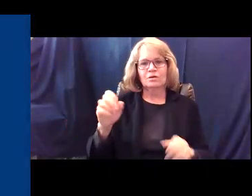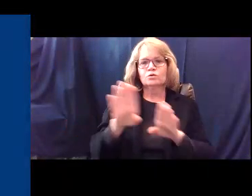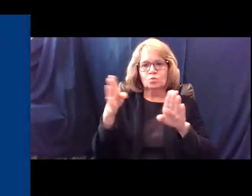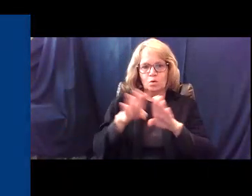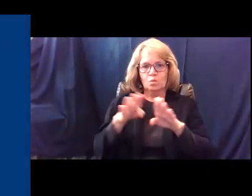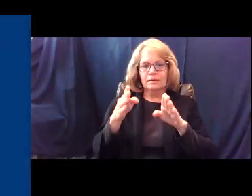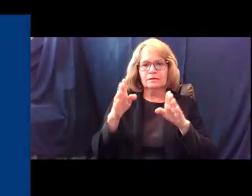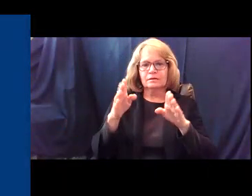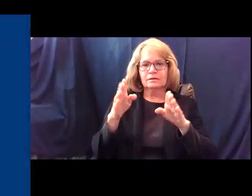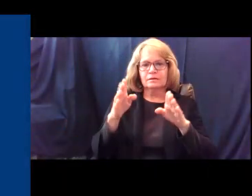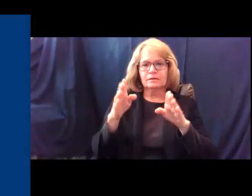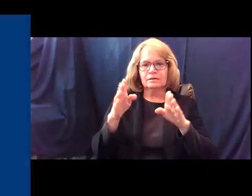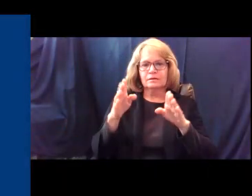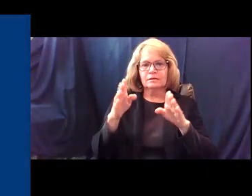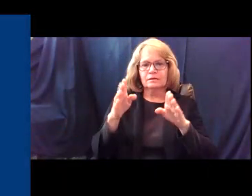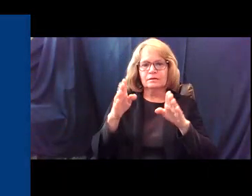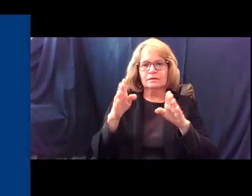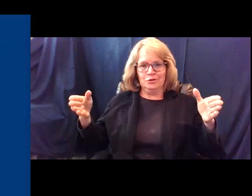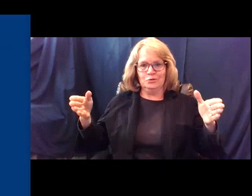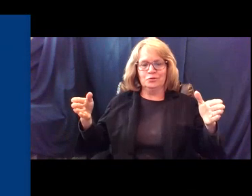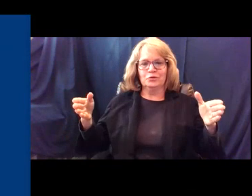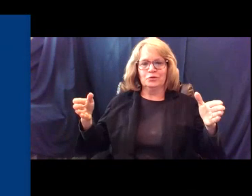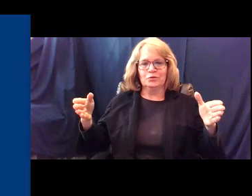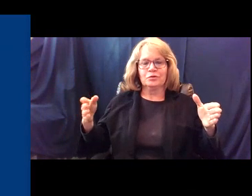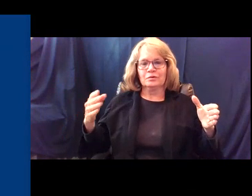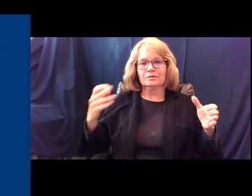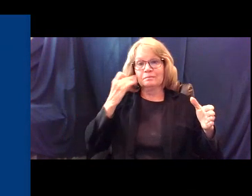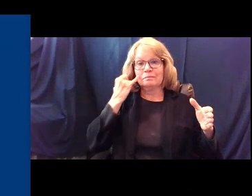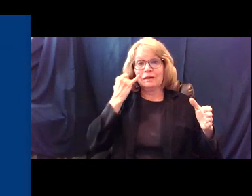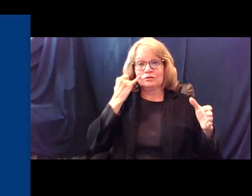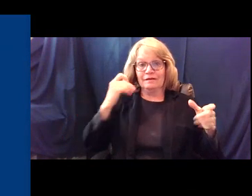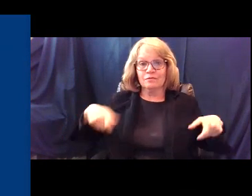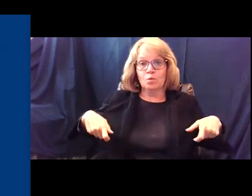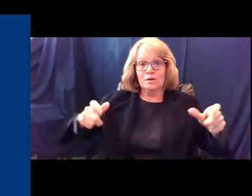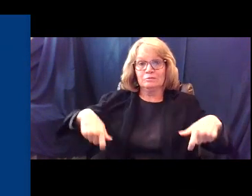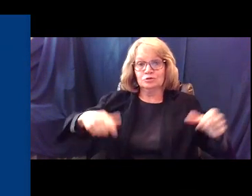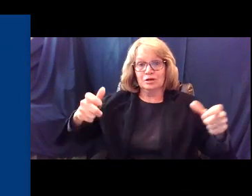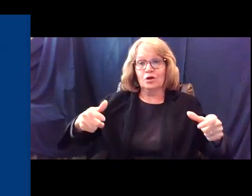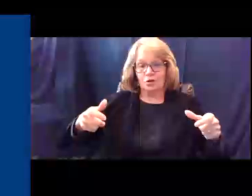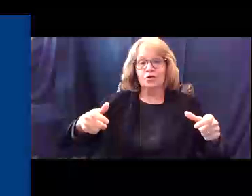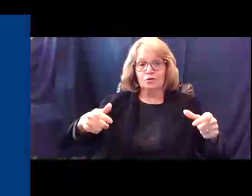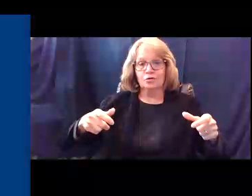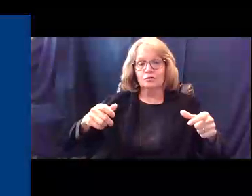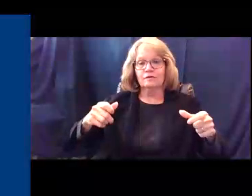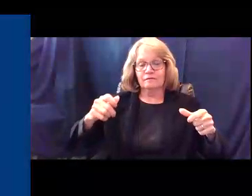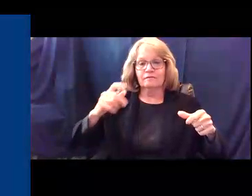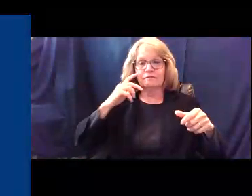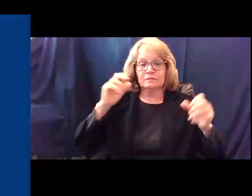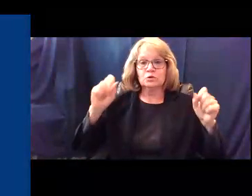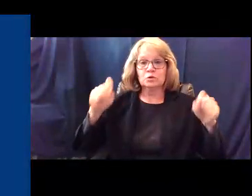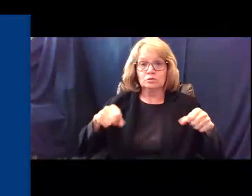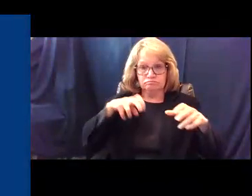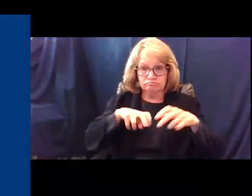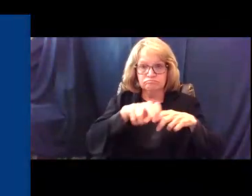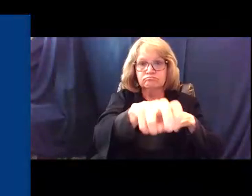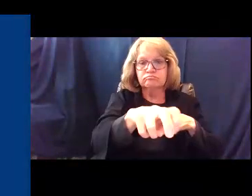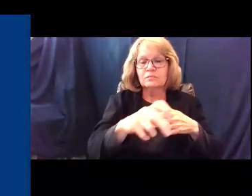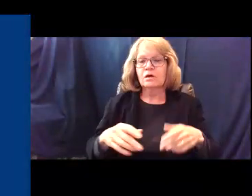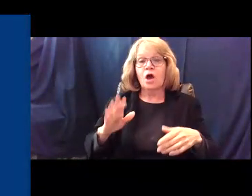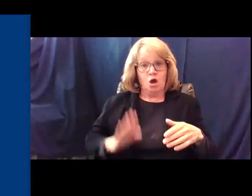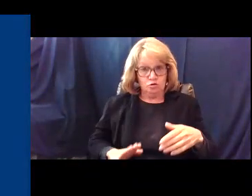doorways, particularly if someone might have a wheelchair, they might need the doorways widened to be able to get through those. A ramp